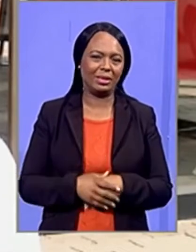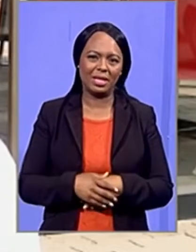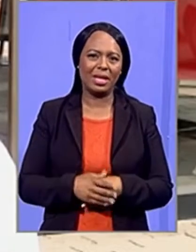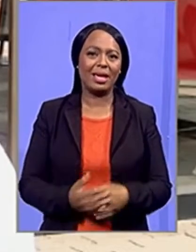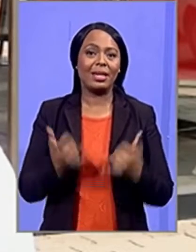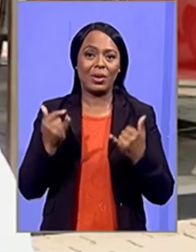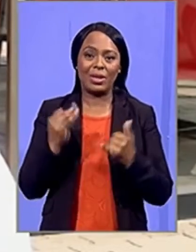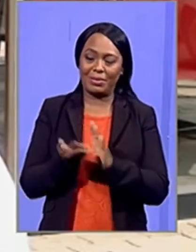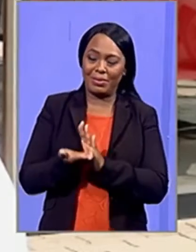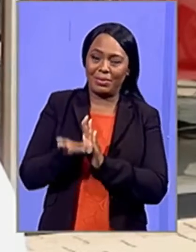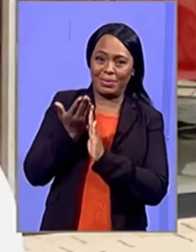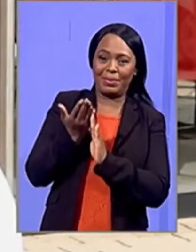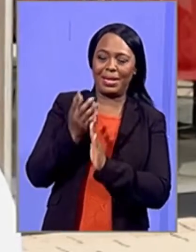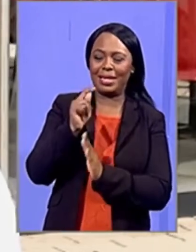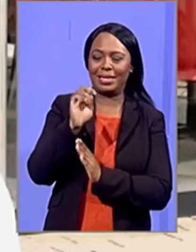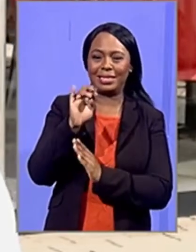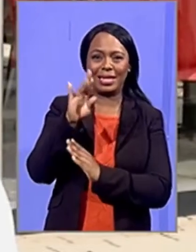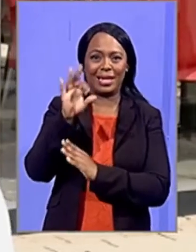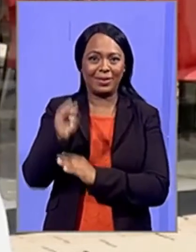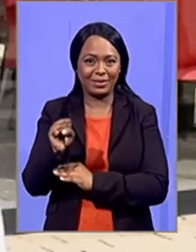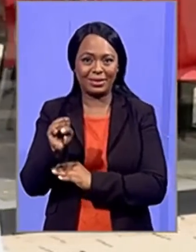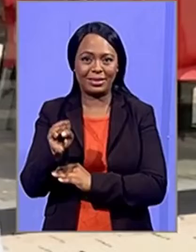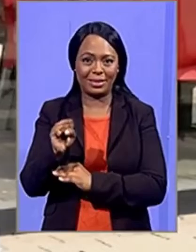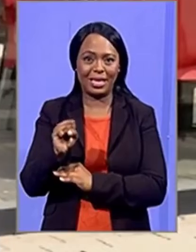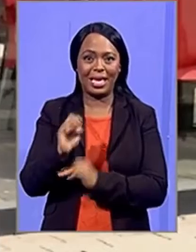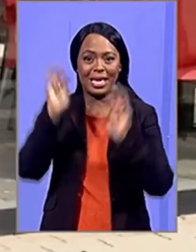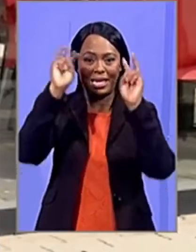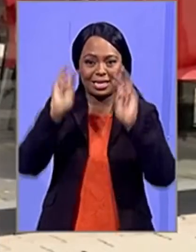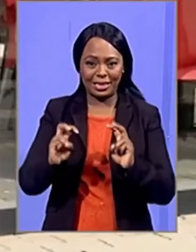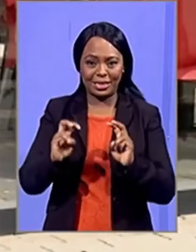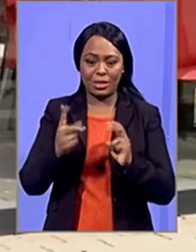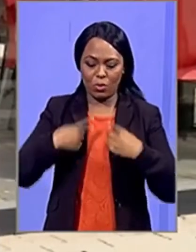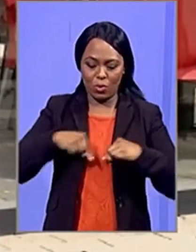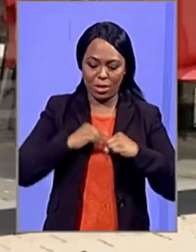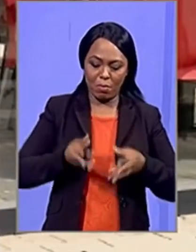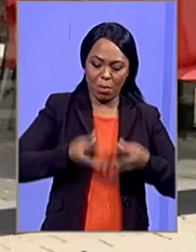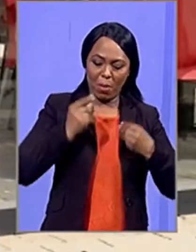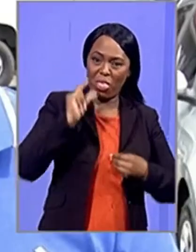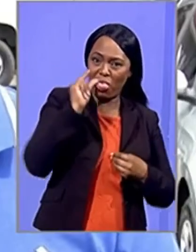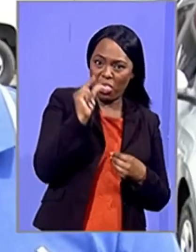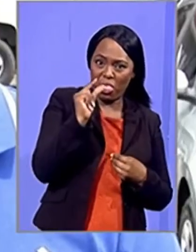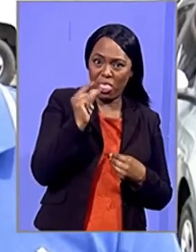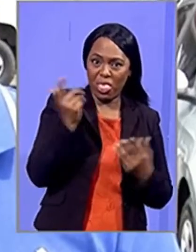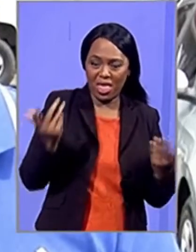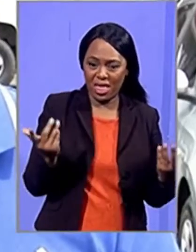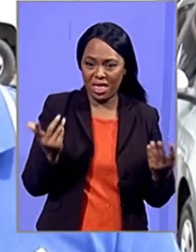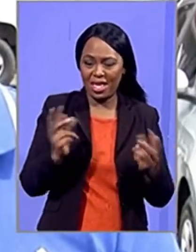increasing the tariffs on electricity, unfortunately, we are receiving less electricity as it is.